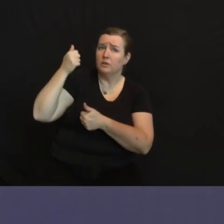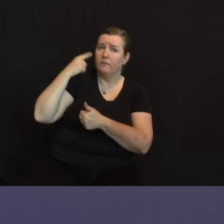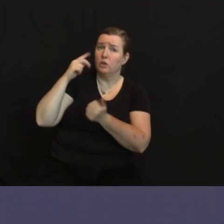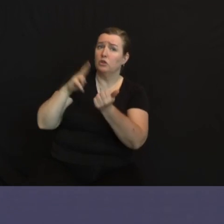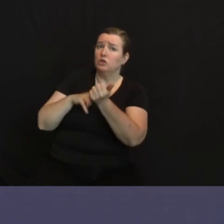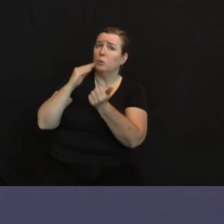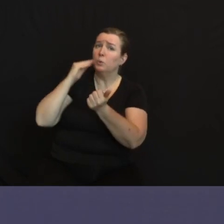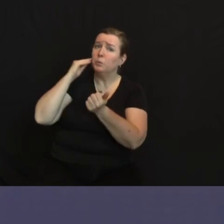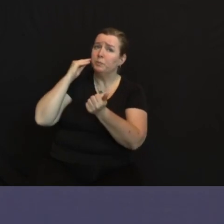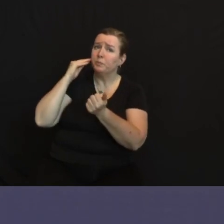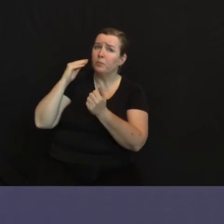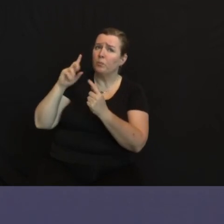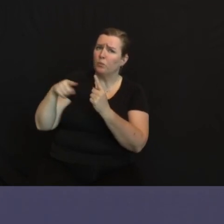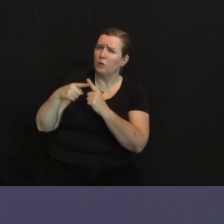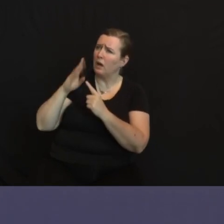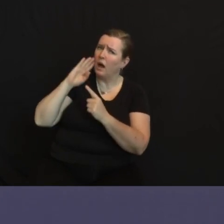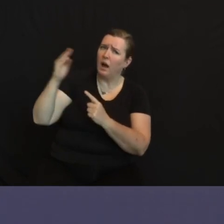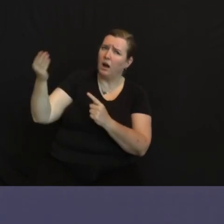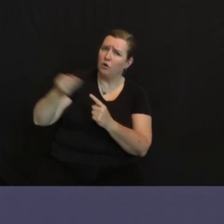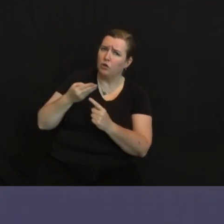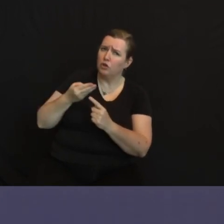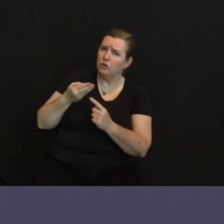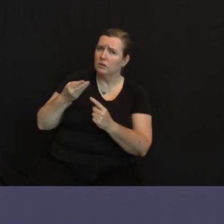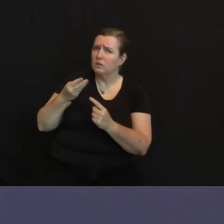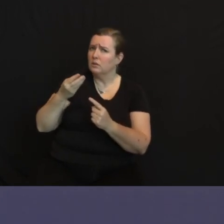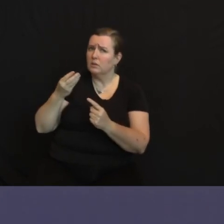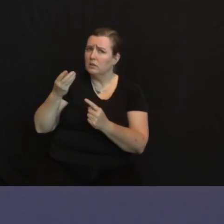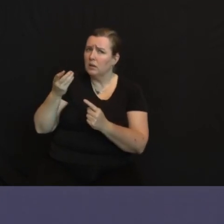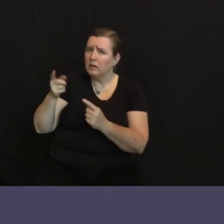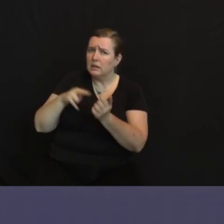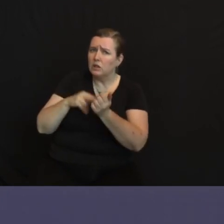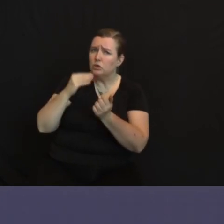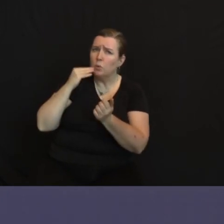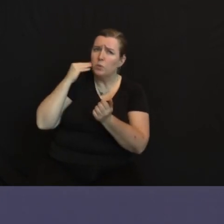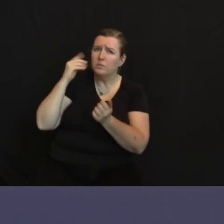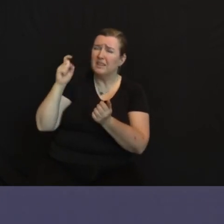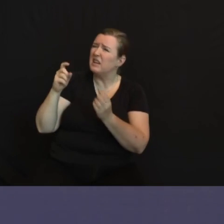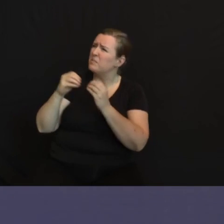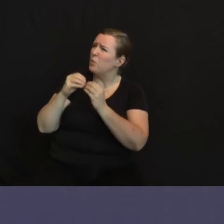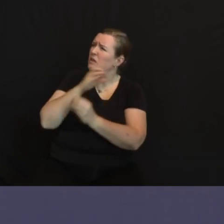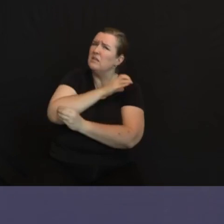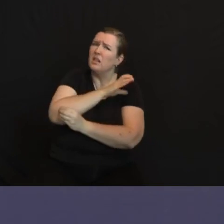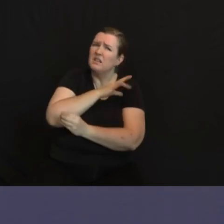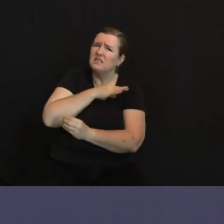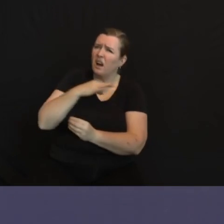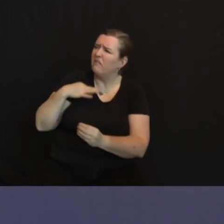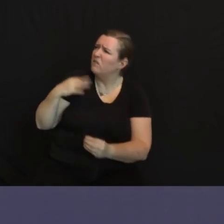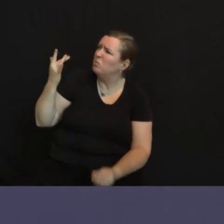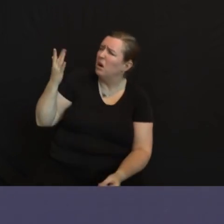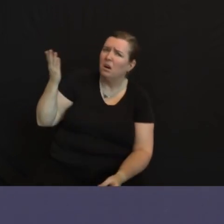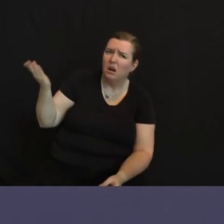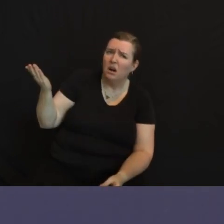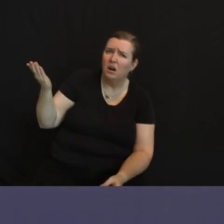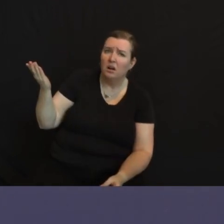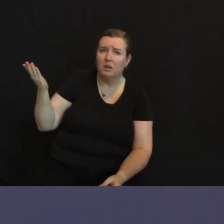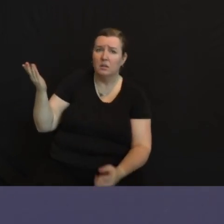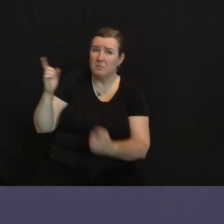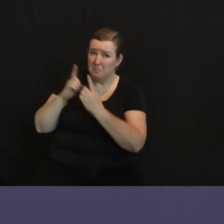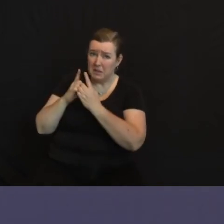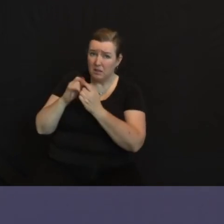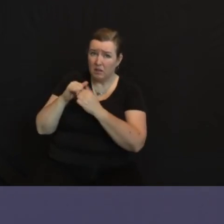named? And why do those homes need more clinical staff right now? Have you met with or talked with any of the veterans